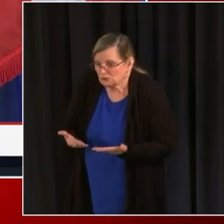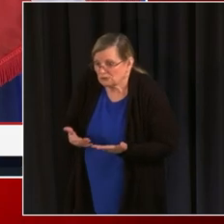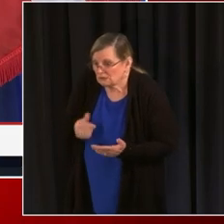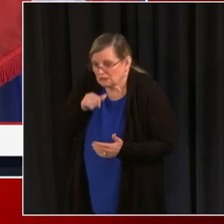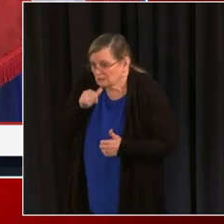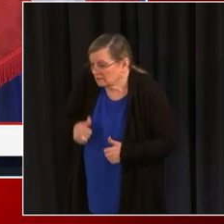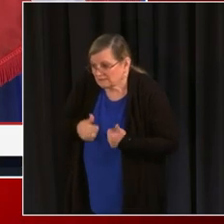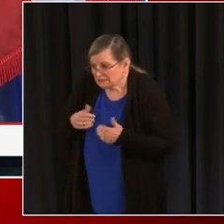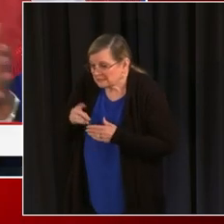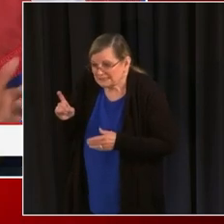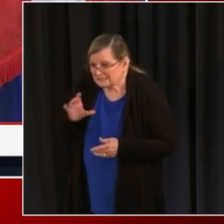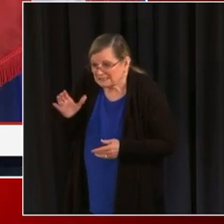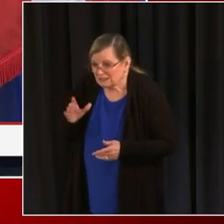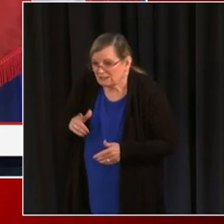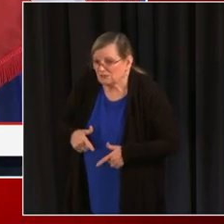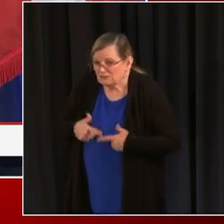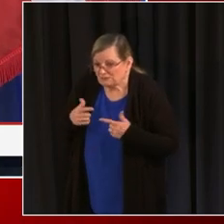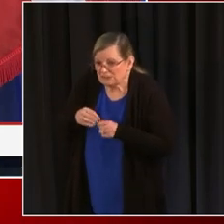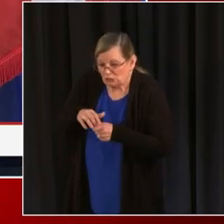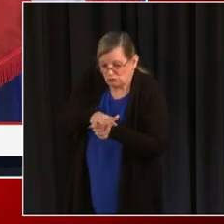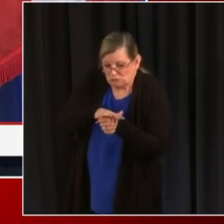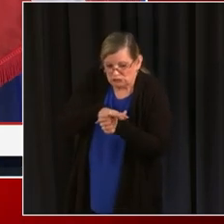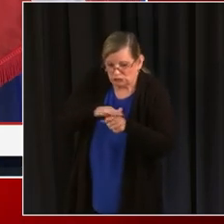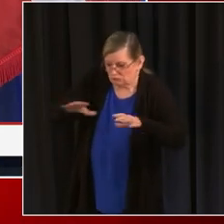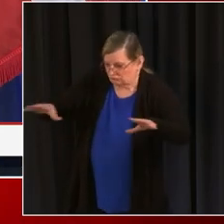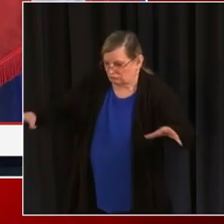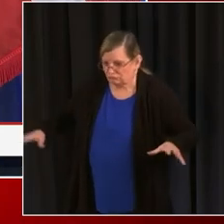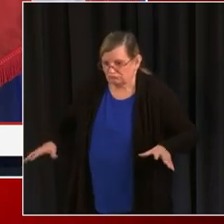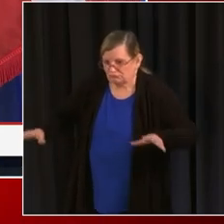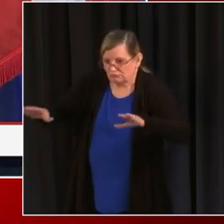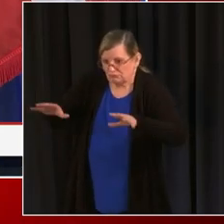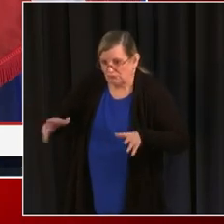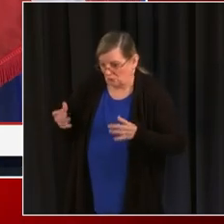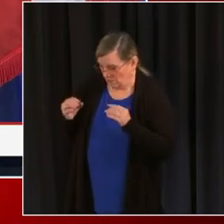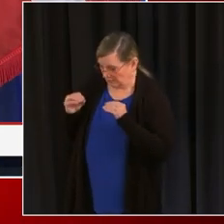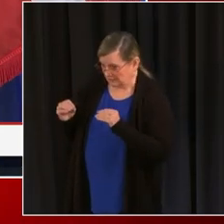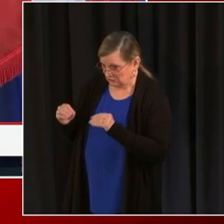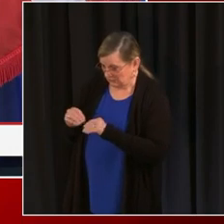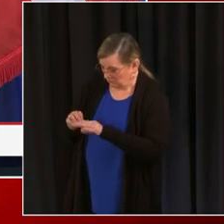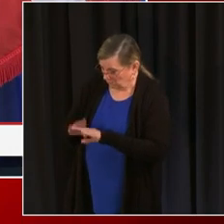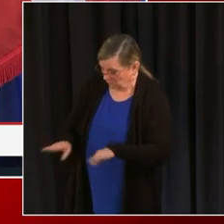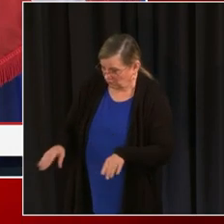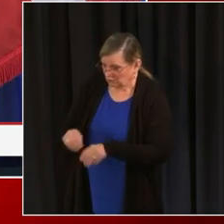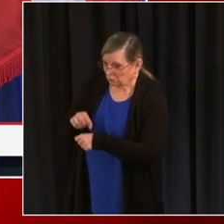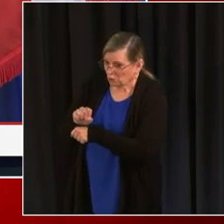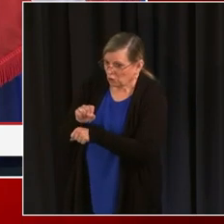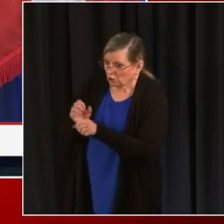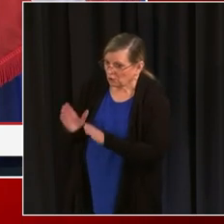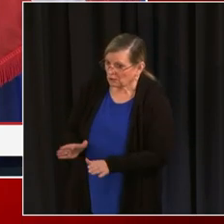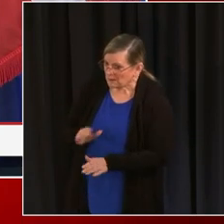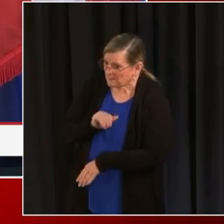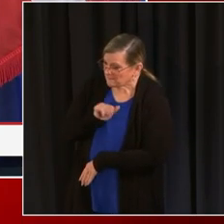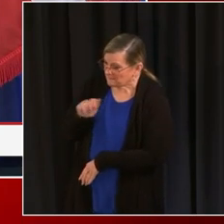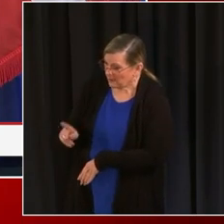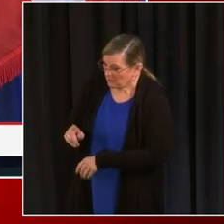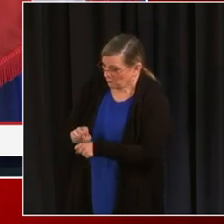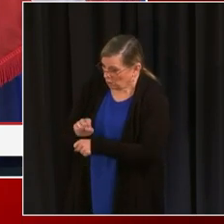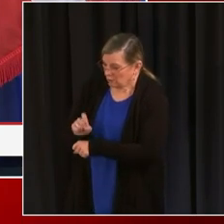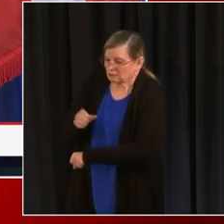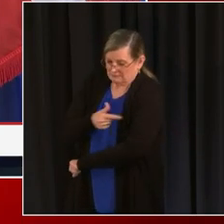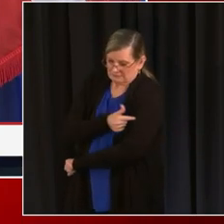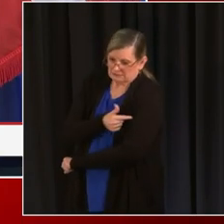don't live in DC. They live in the region. So if you want teachers and childcare workers